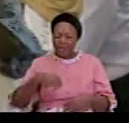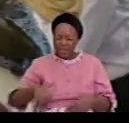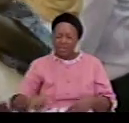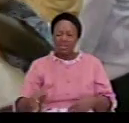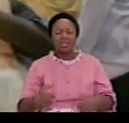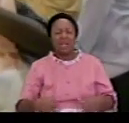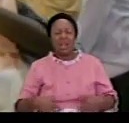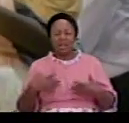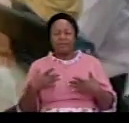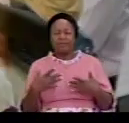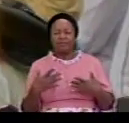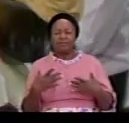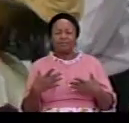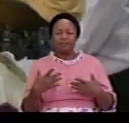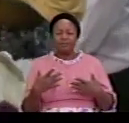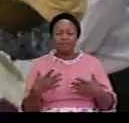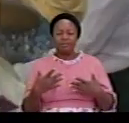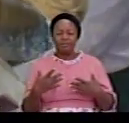life.